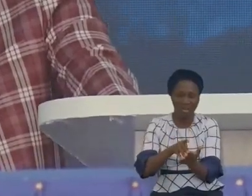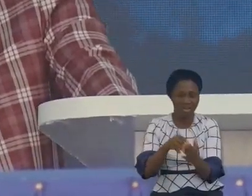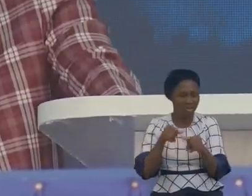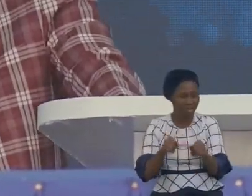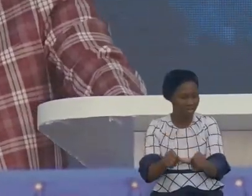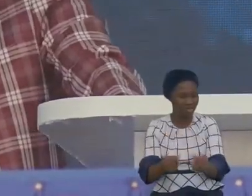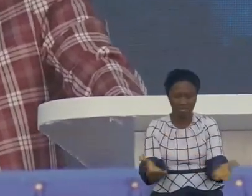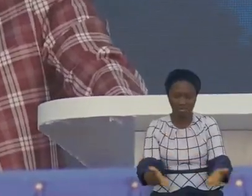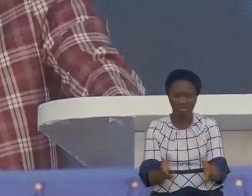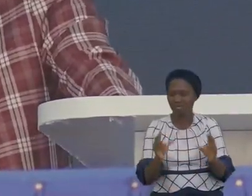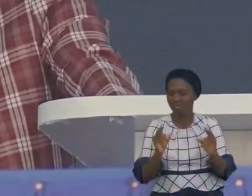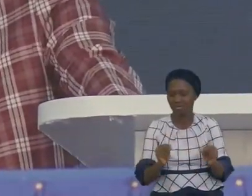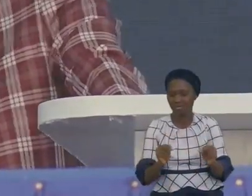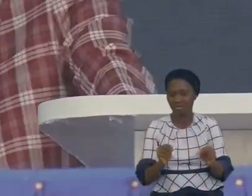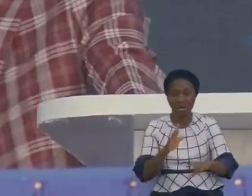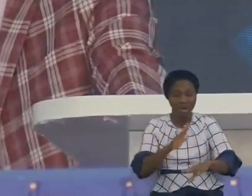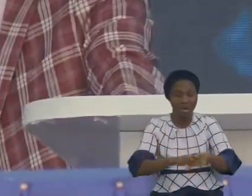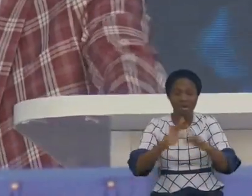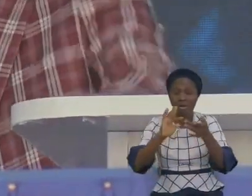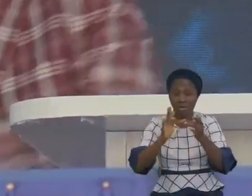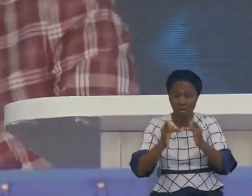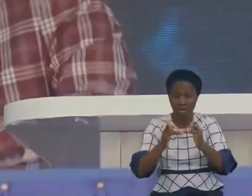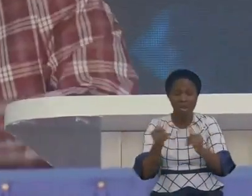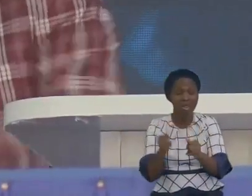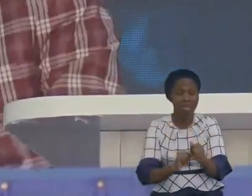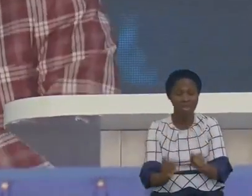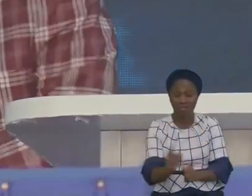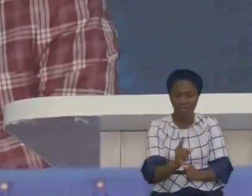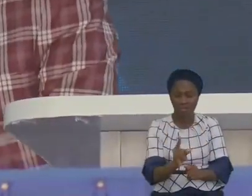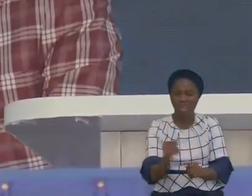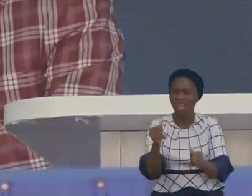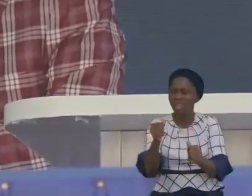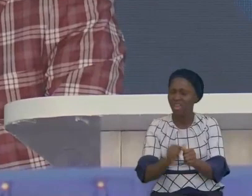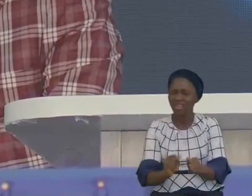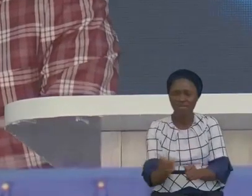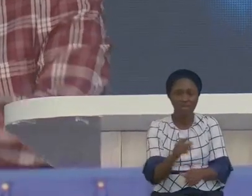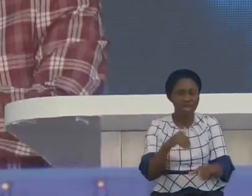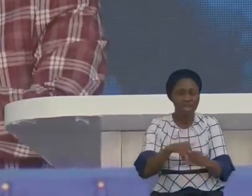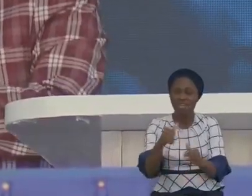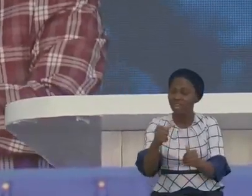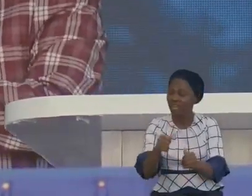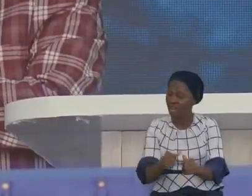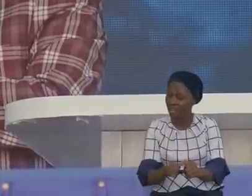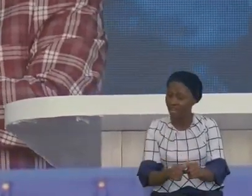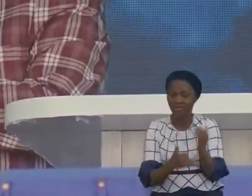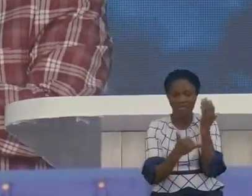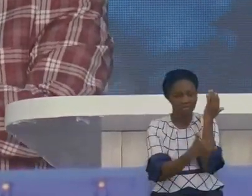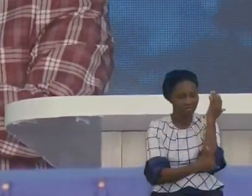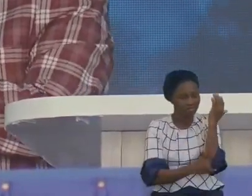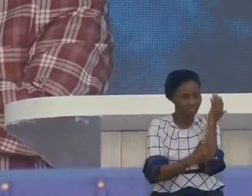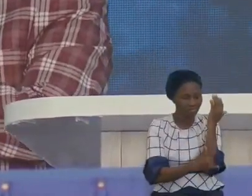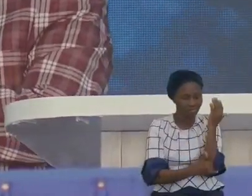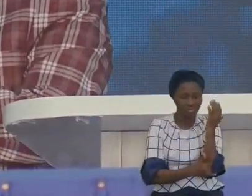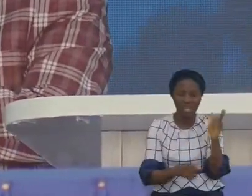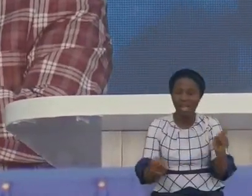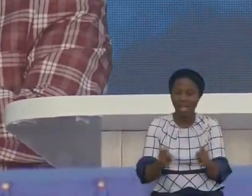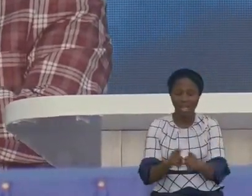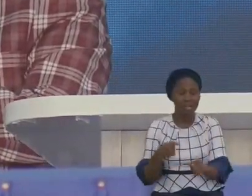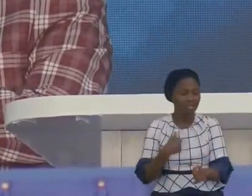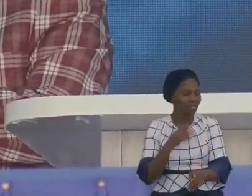everywhere in every country. As we listen today, you break every